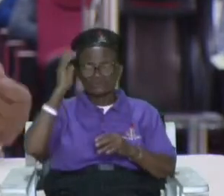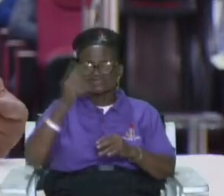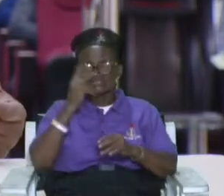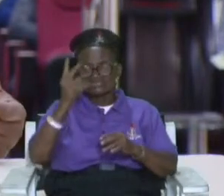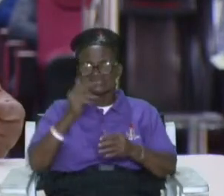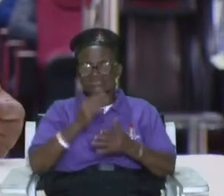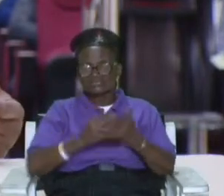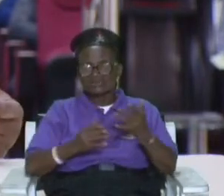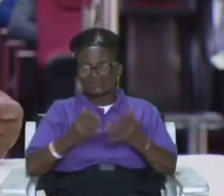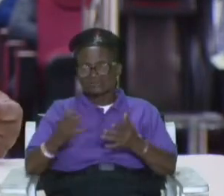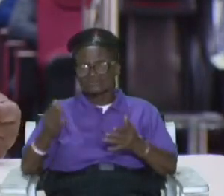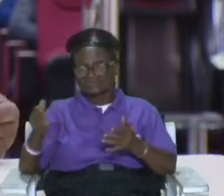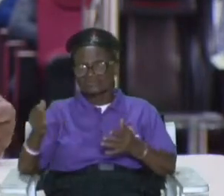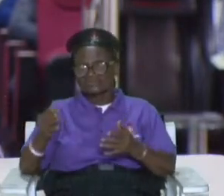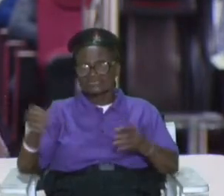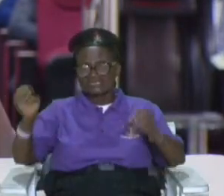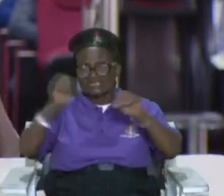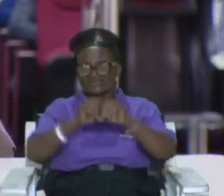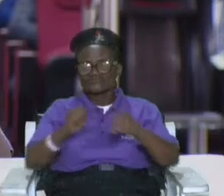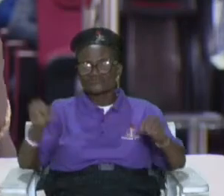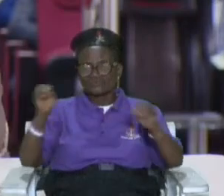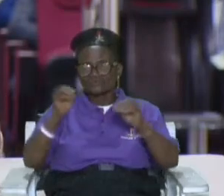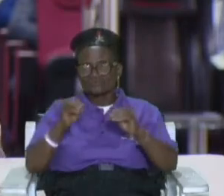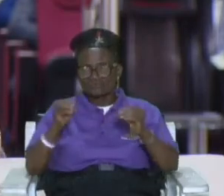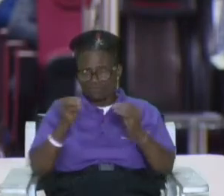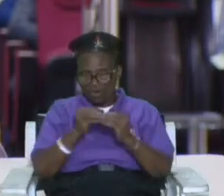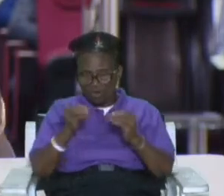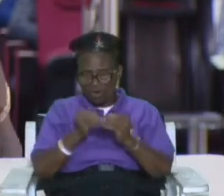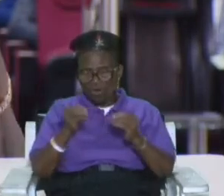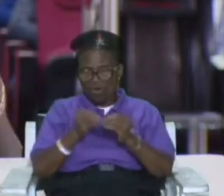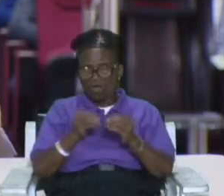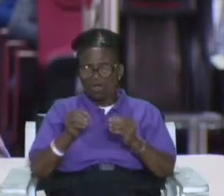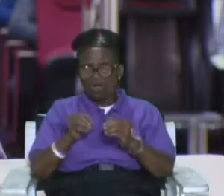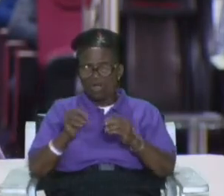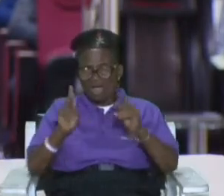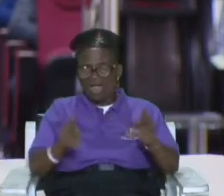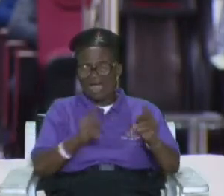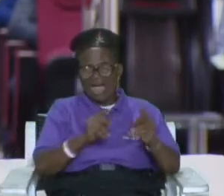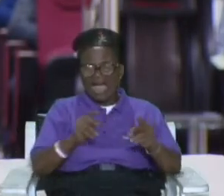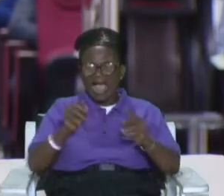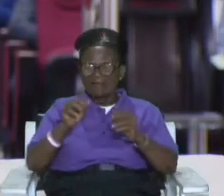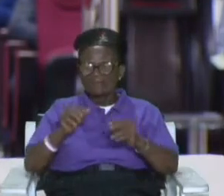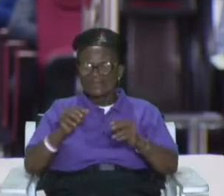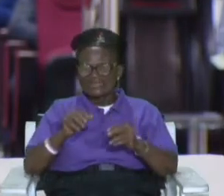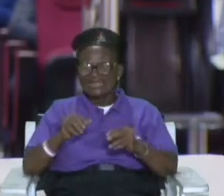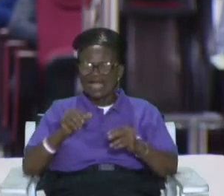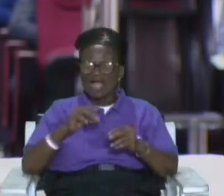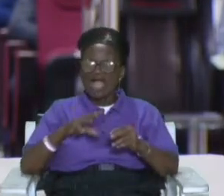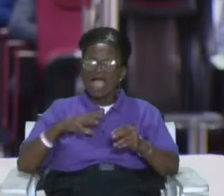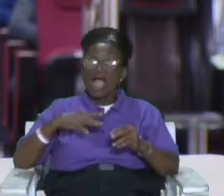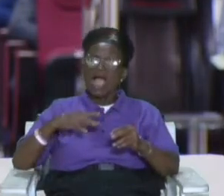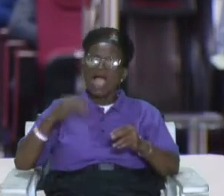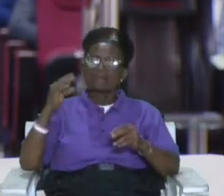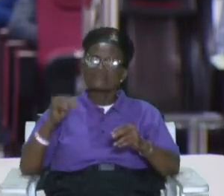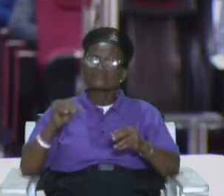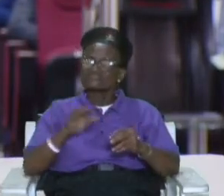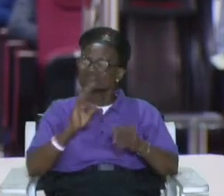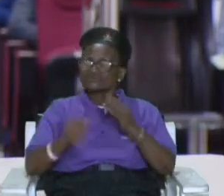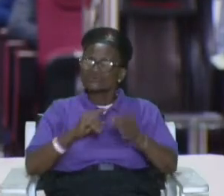significant. When you read Acts of the Apostles chapter 19 from verse 11 to